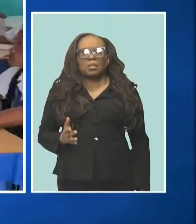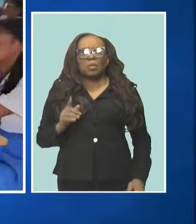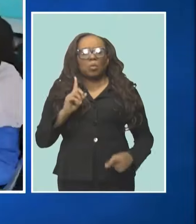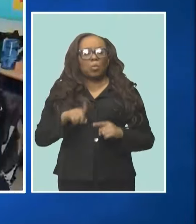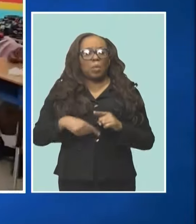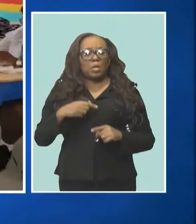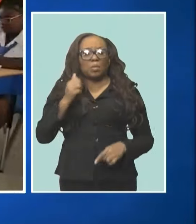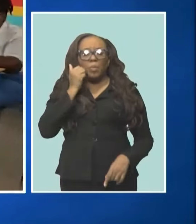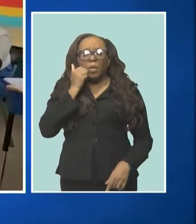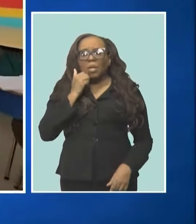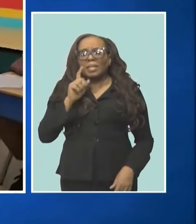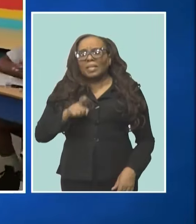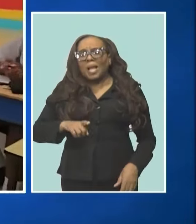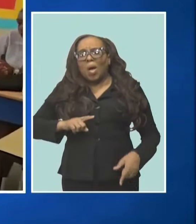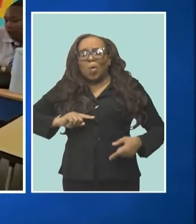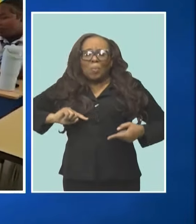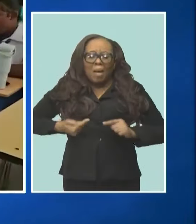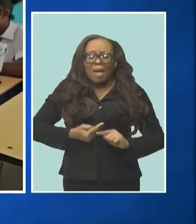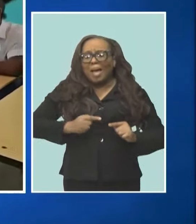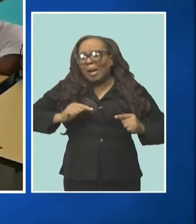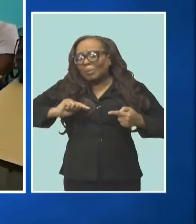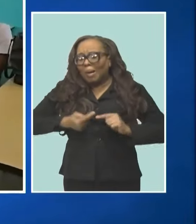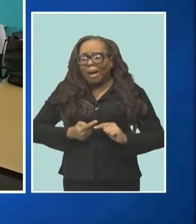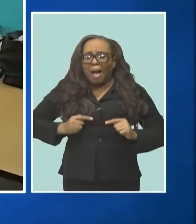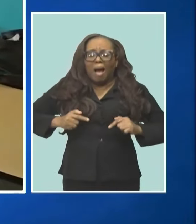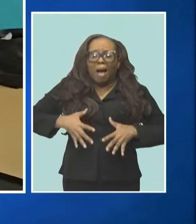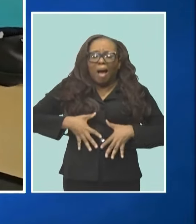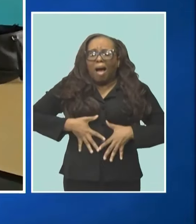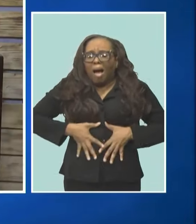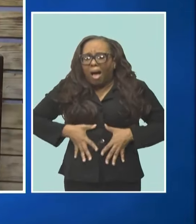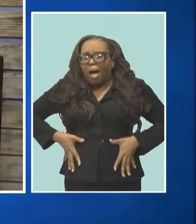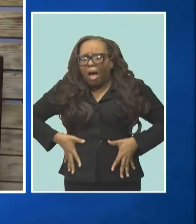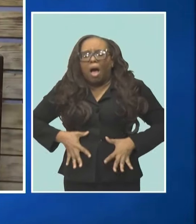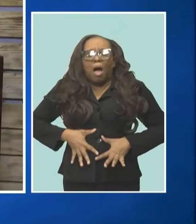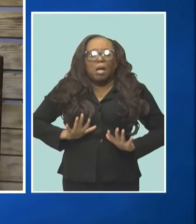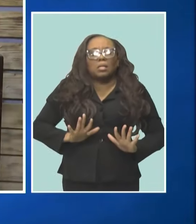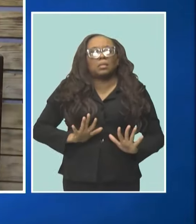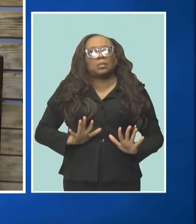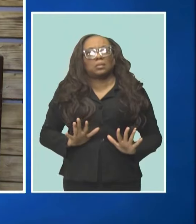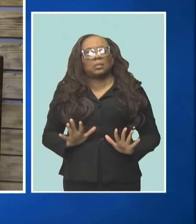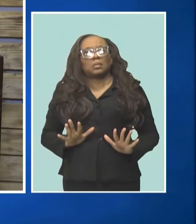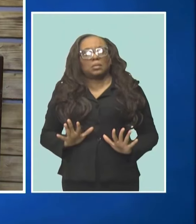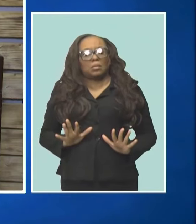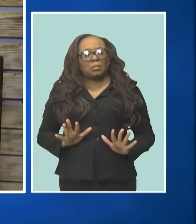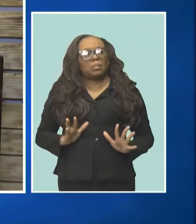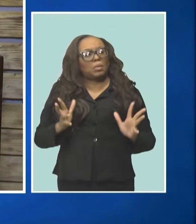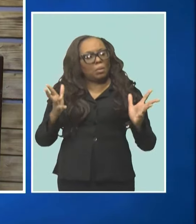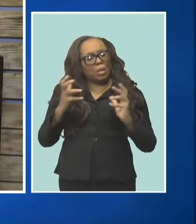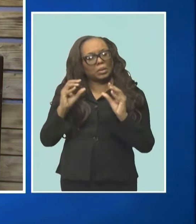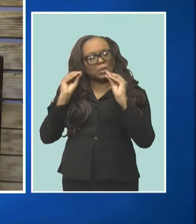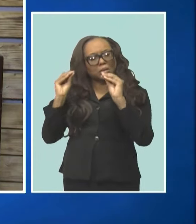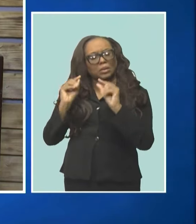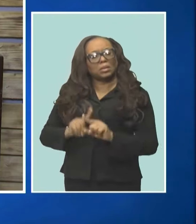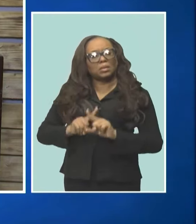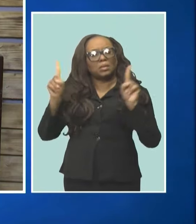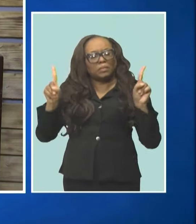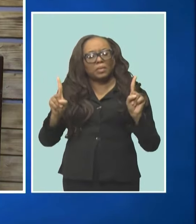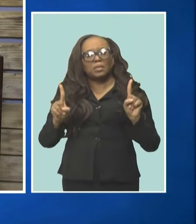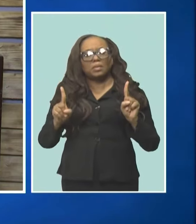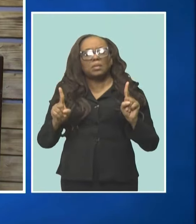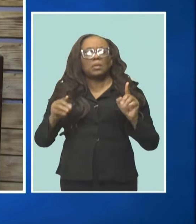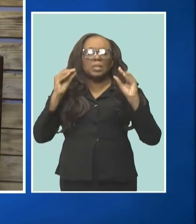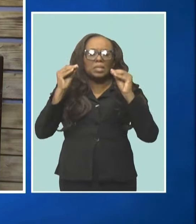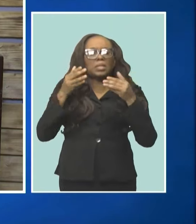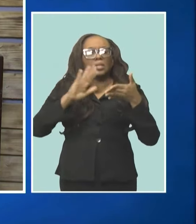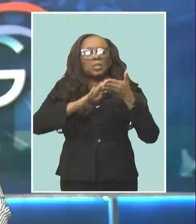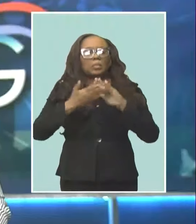your menstrual cycle. So we're trying to eradicate that stigma attached to those not just in the schools but the wider and broader community